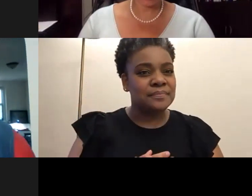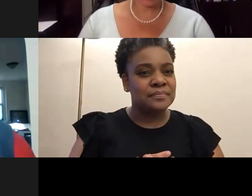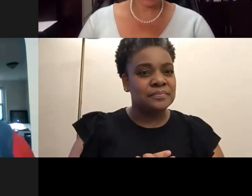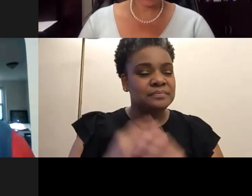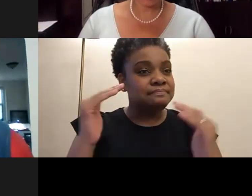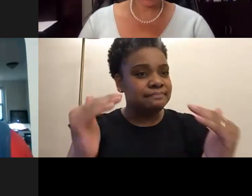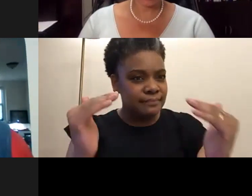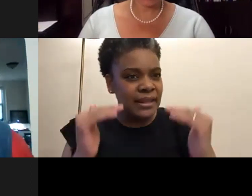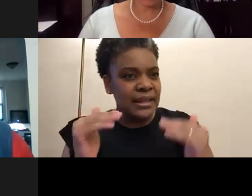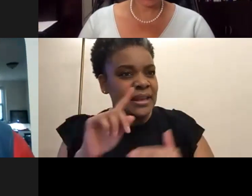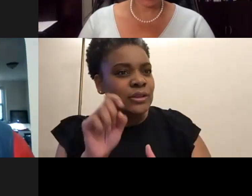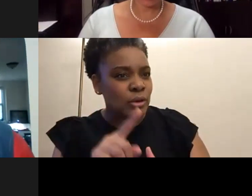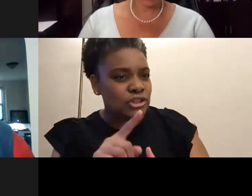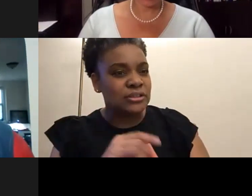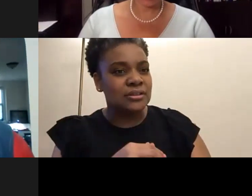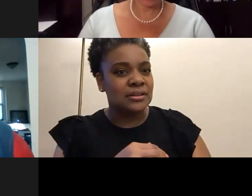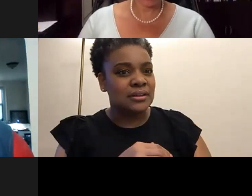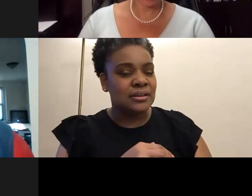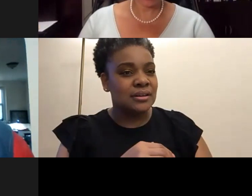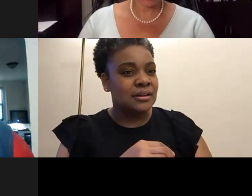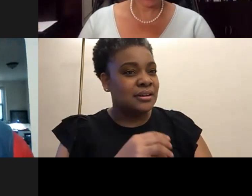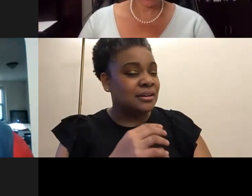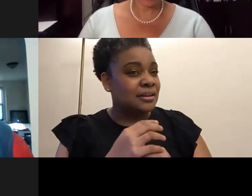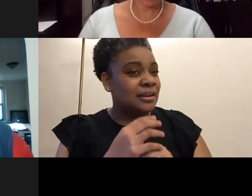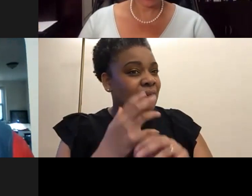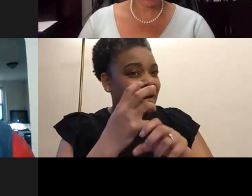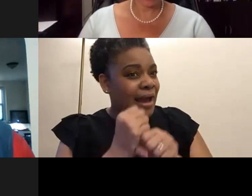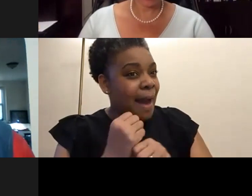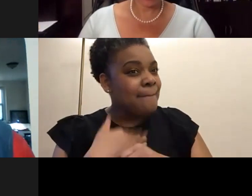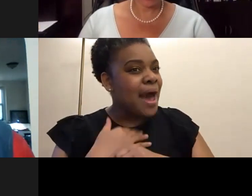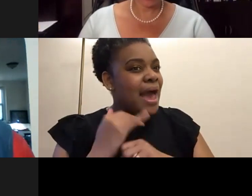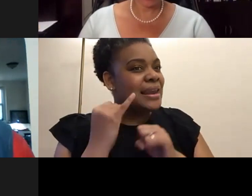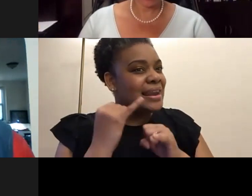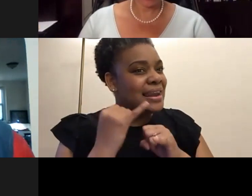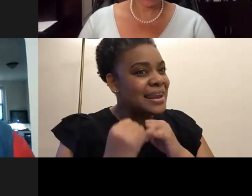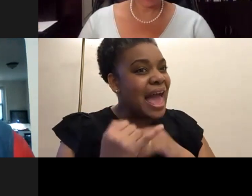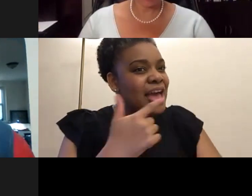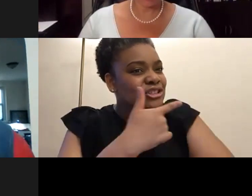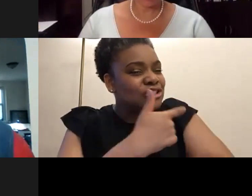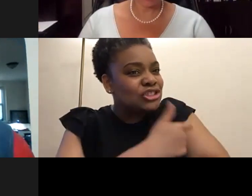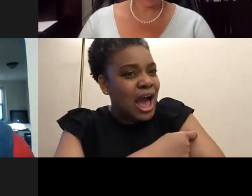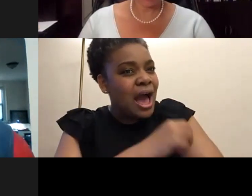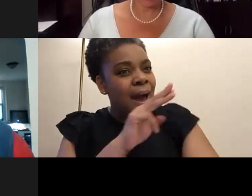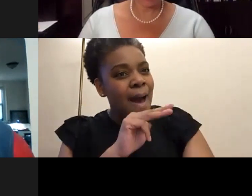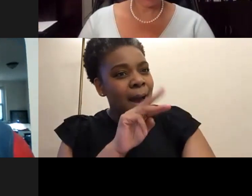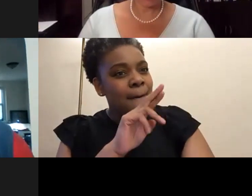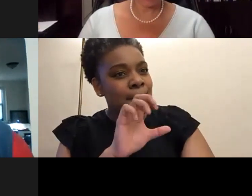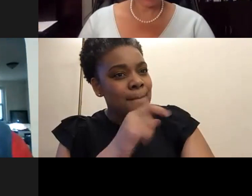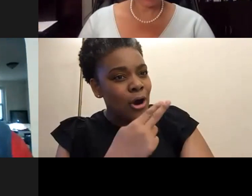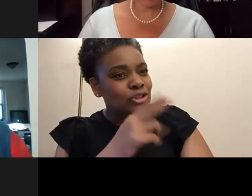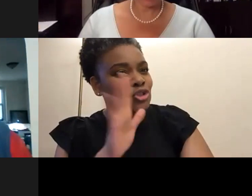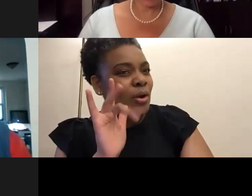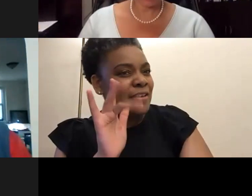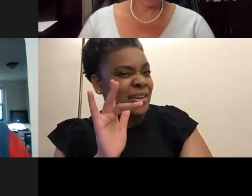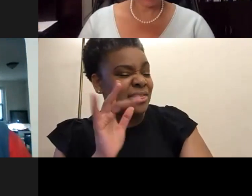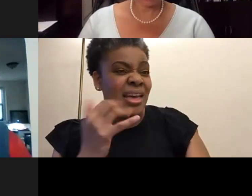Someone asks, I took my last Moderna dose on March 25th, and I am still feeling not 100%. Is